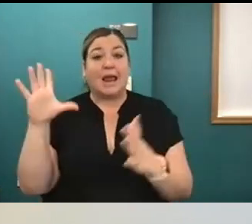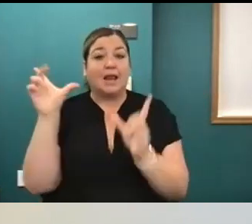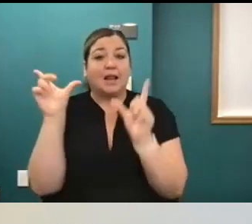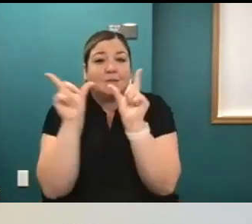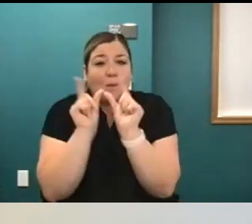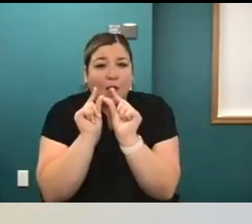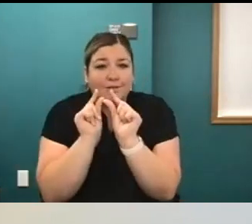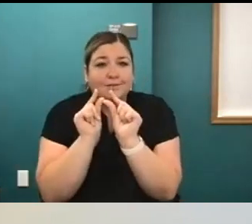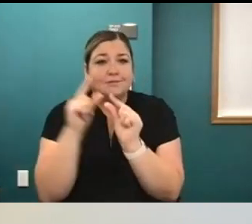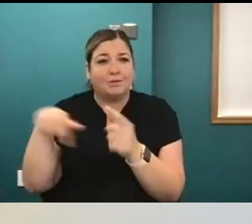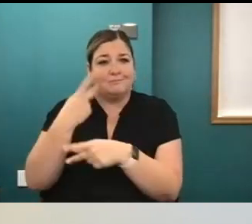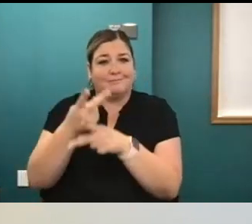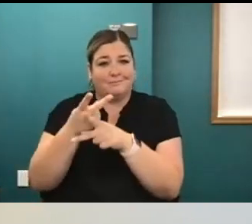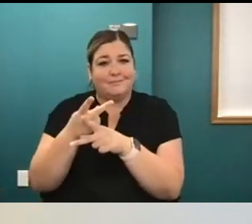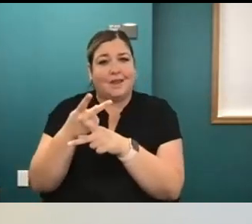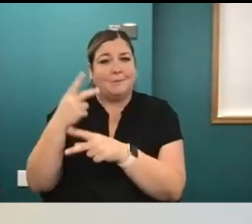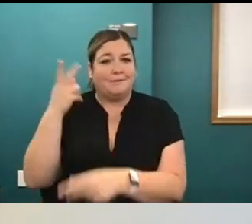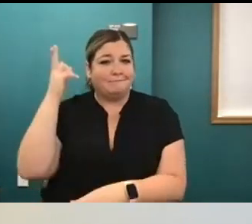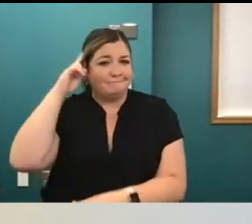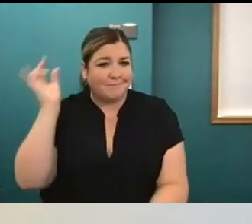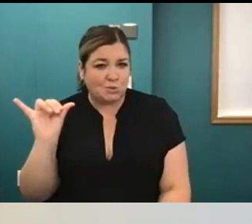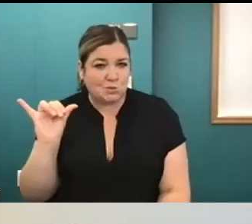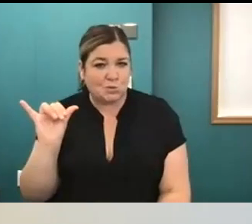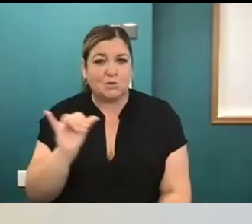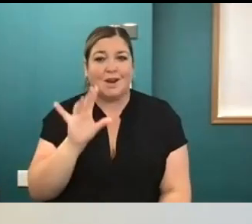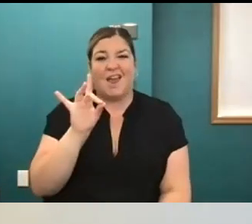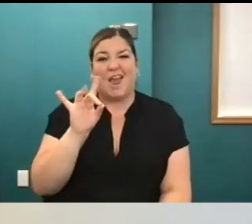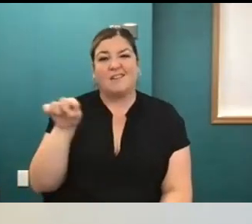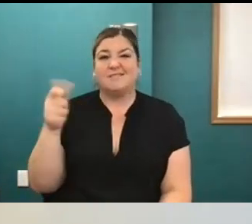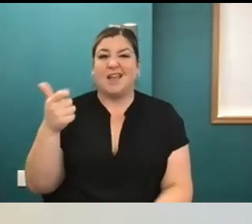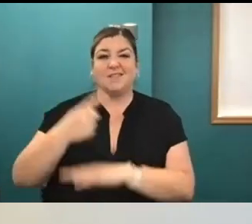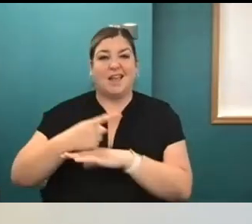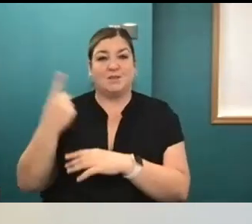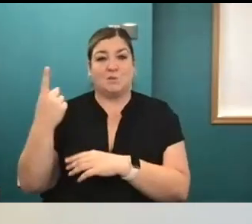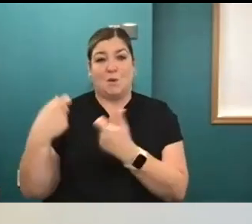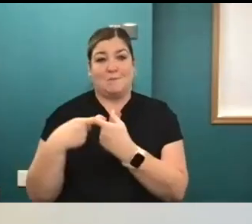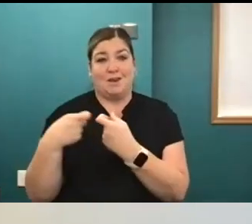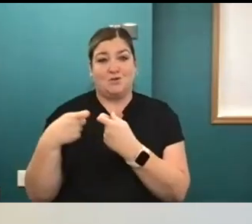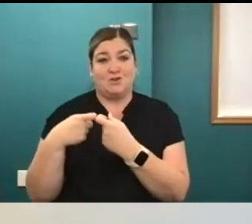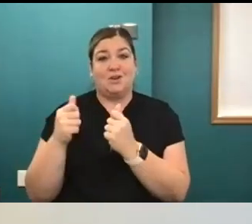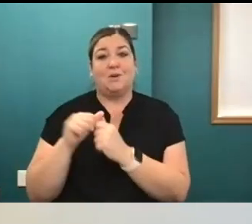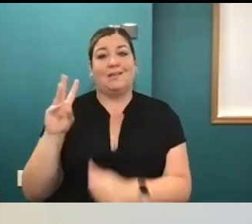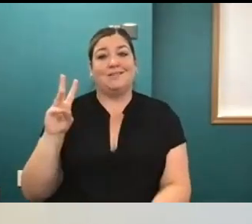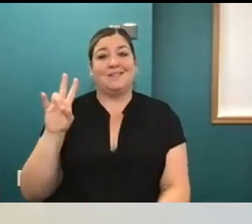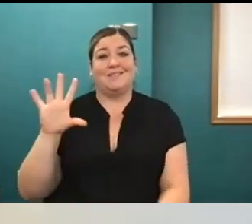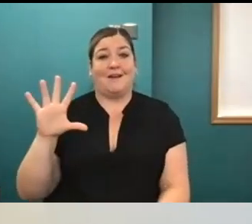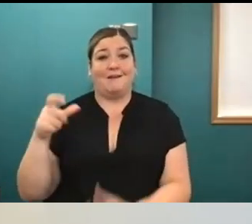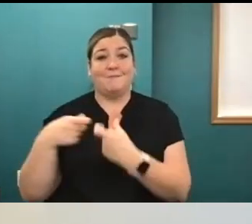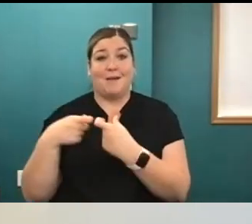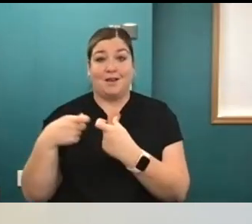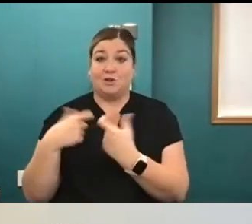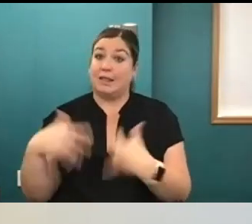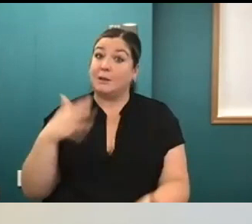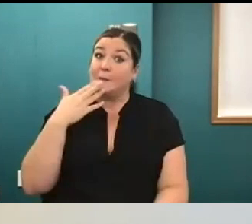of this kind of processor on the market. You get 8 to 10 days of battery life with a single 675 battery, which is the best on the market